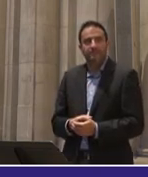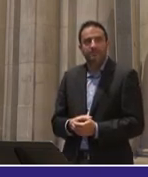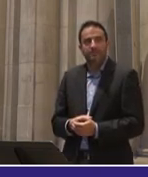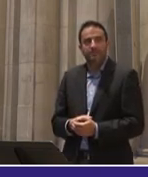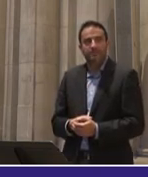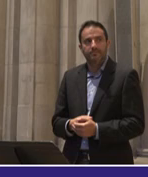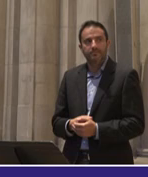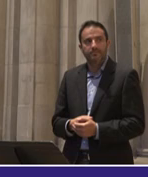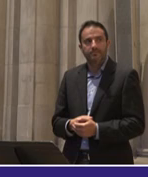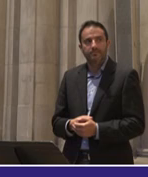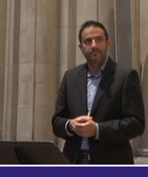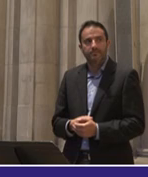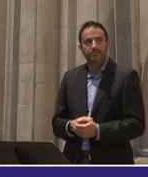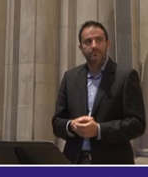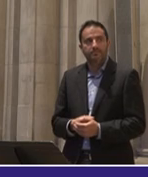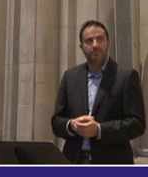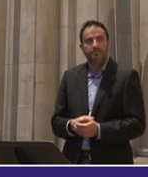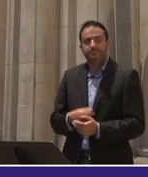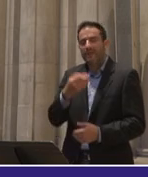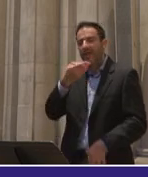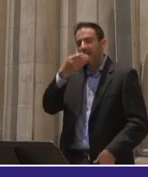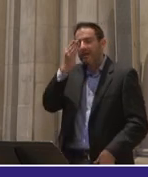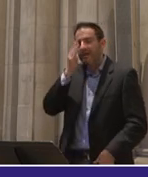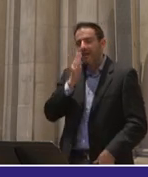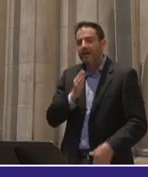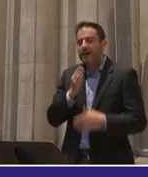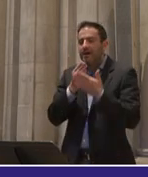May it be so, and God bless you